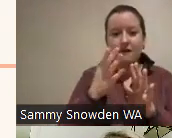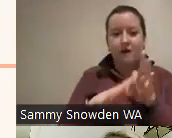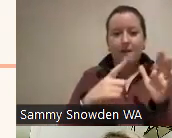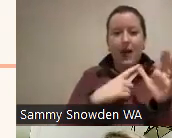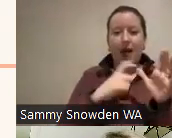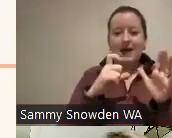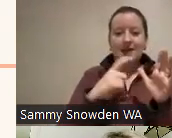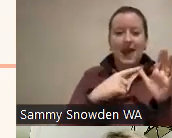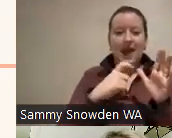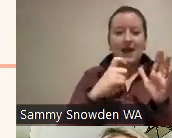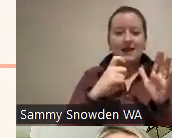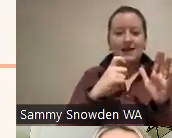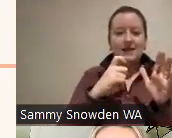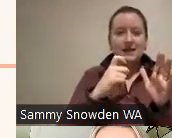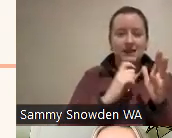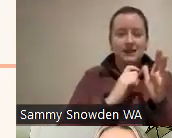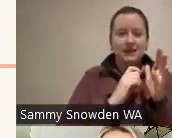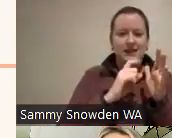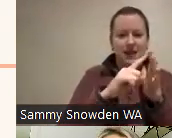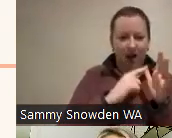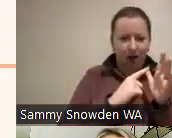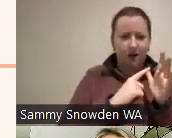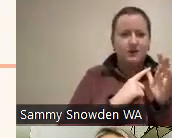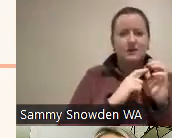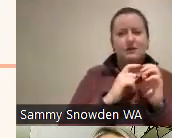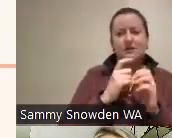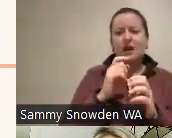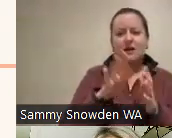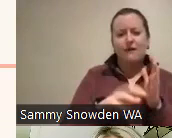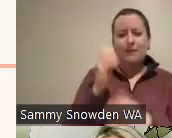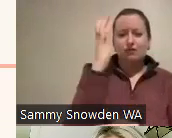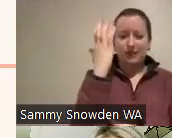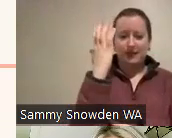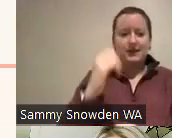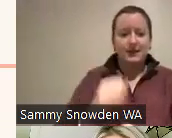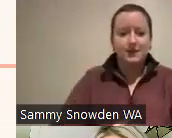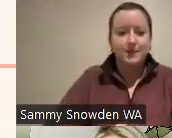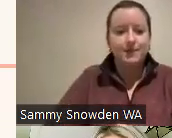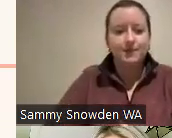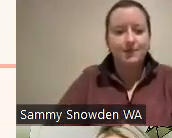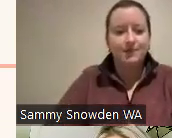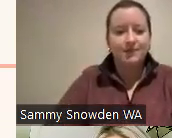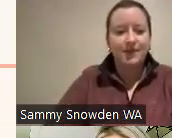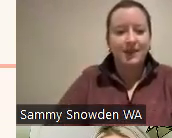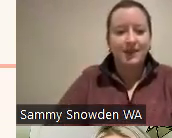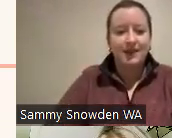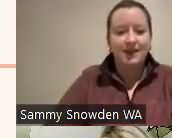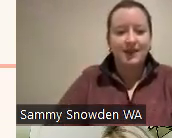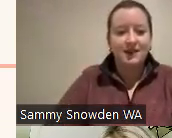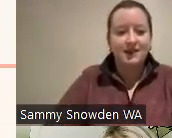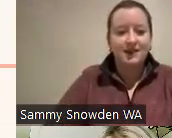stop being, it might be the acacia, I don't know, stop being what's the word Lisa said?